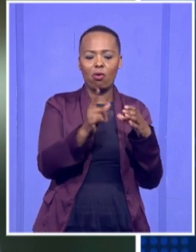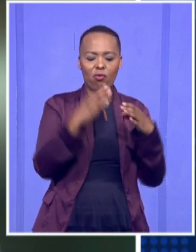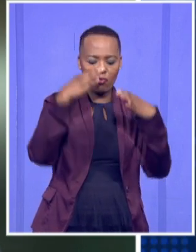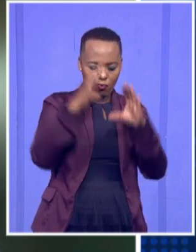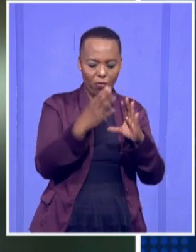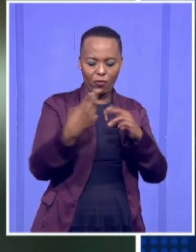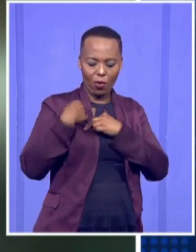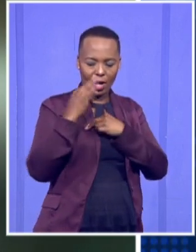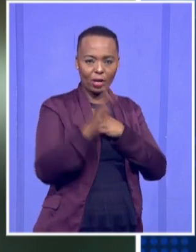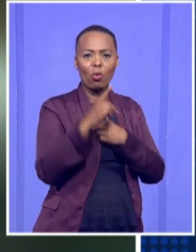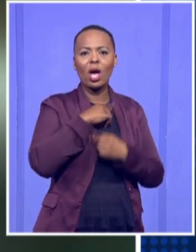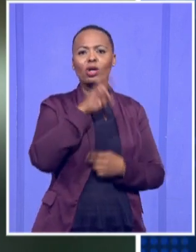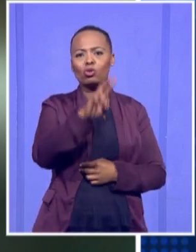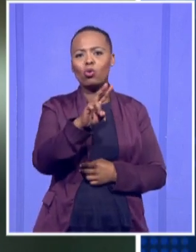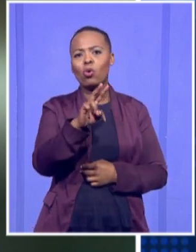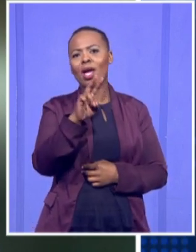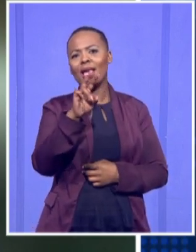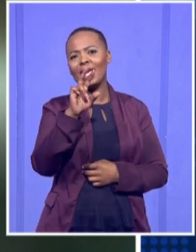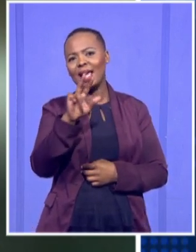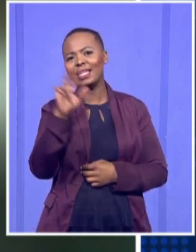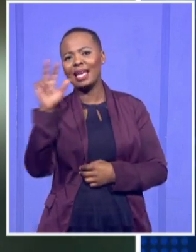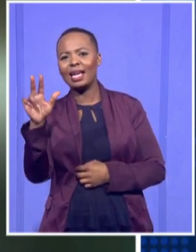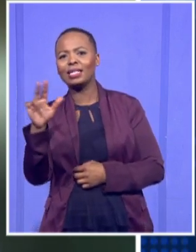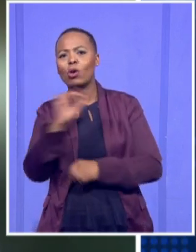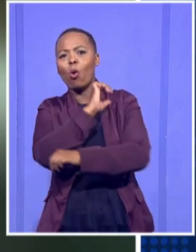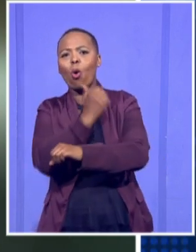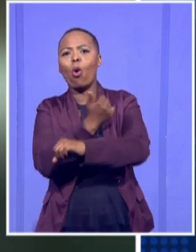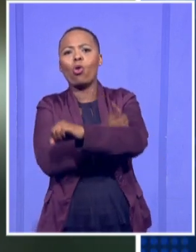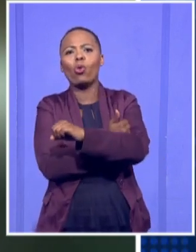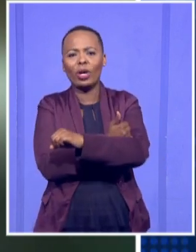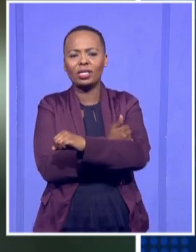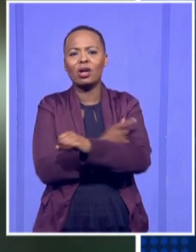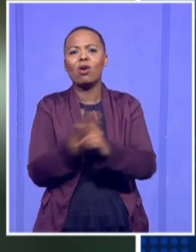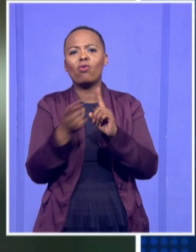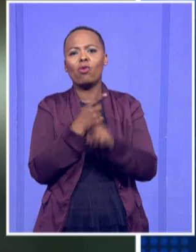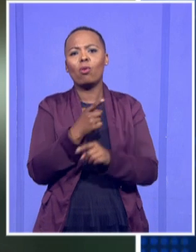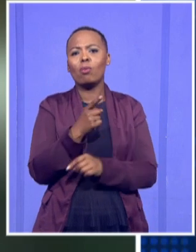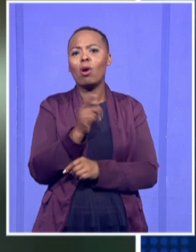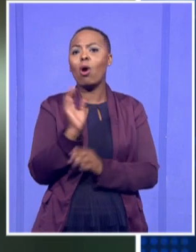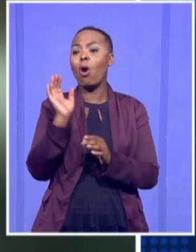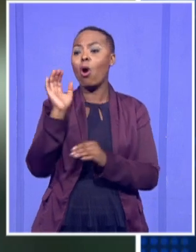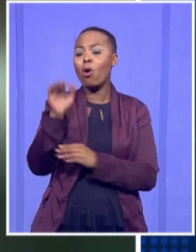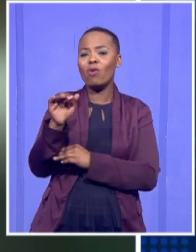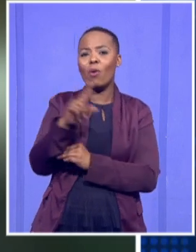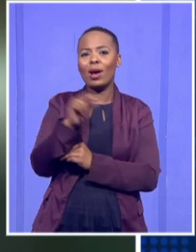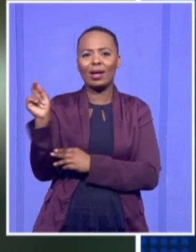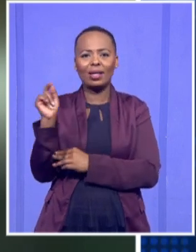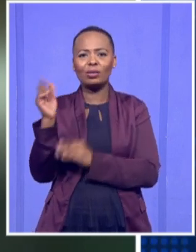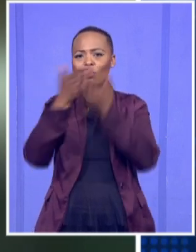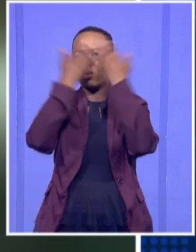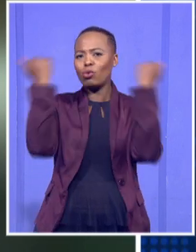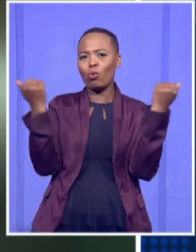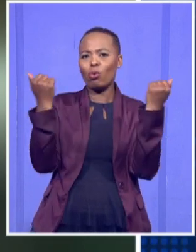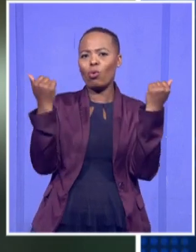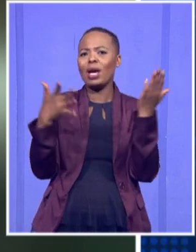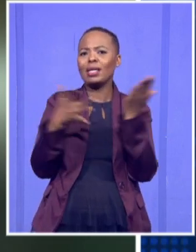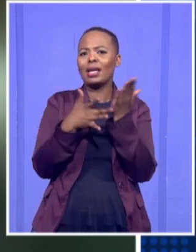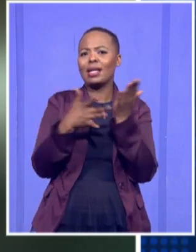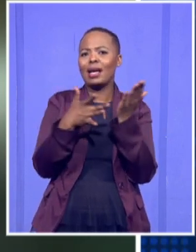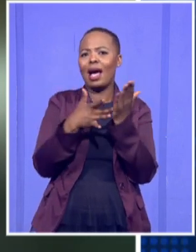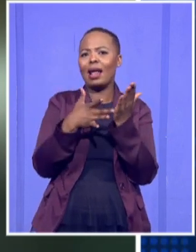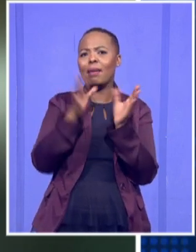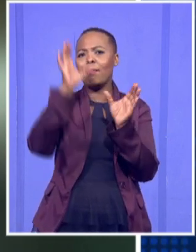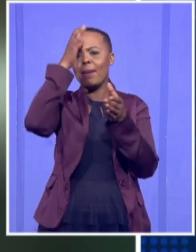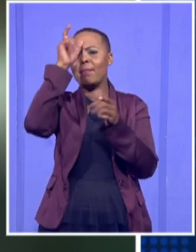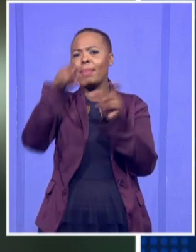of that 288 authorities, over 100 has no technical expertise working for them. So how can you